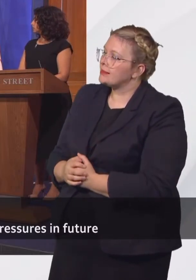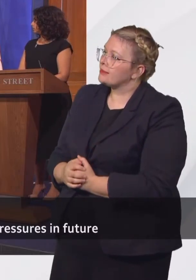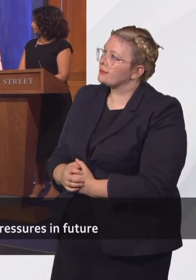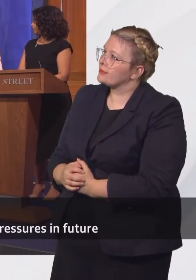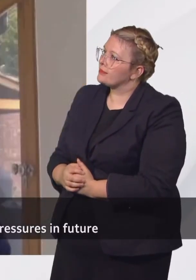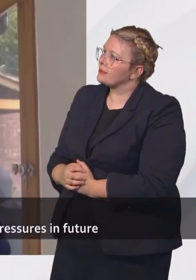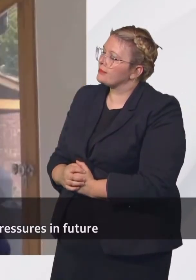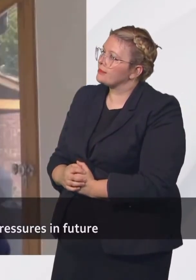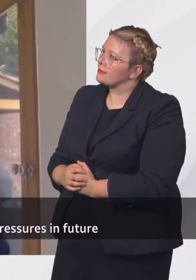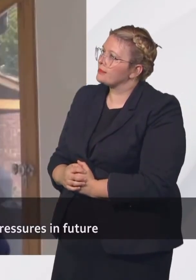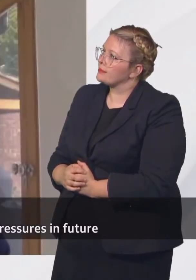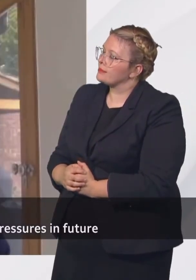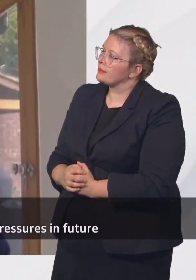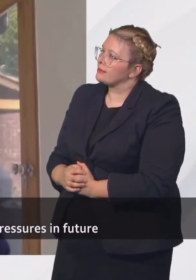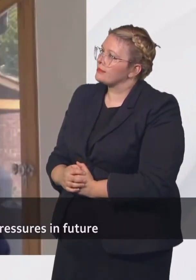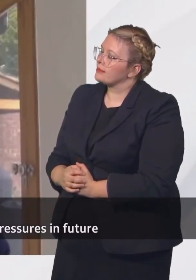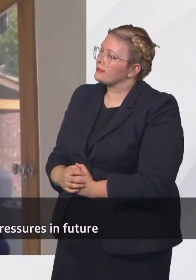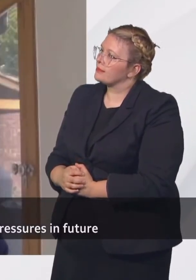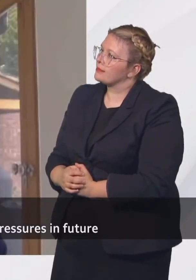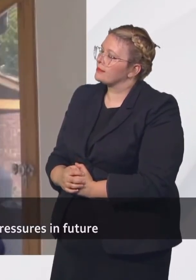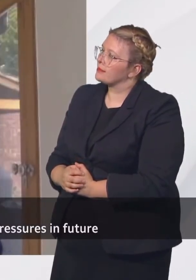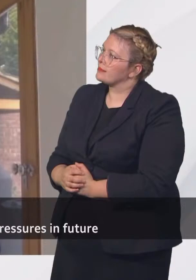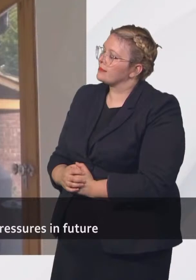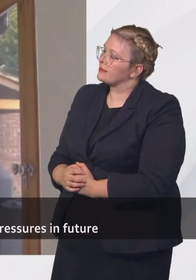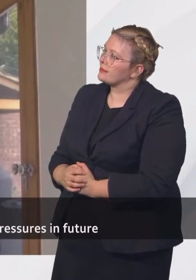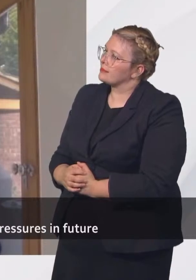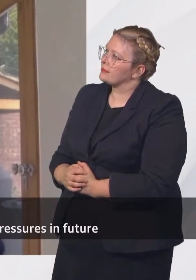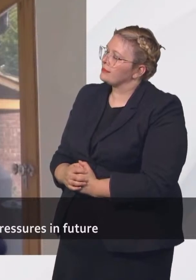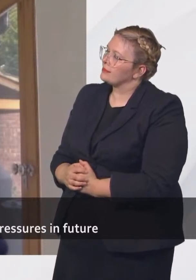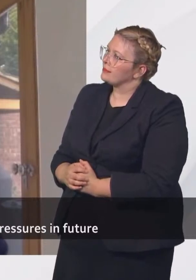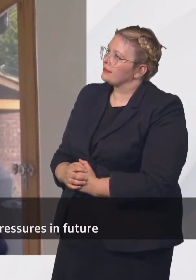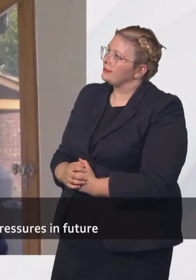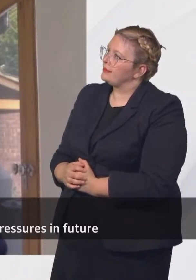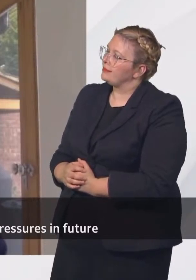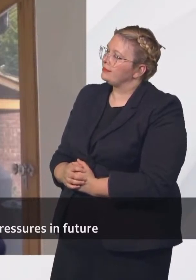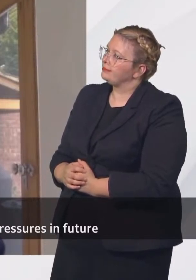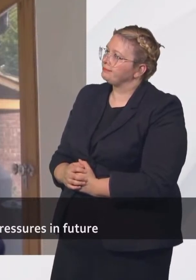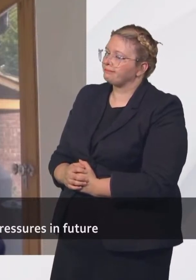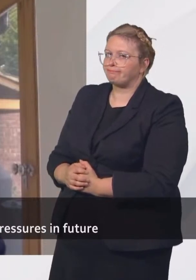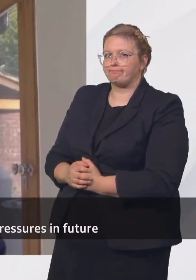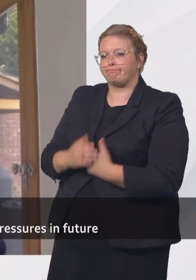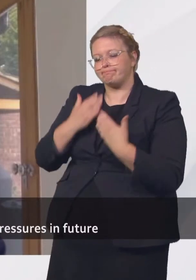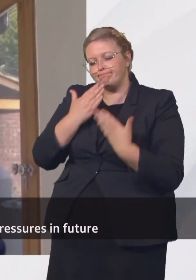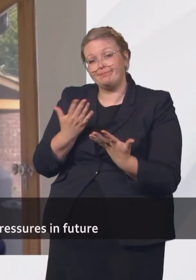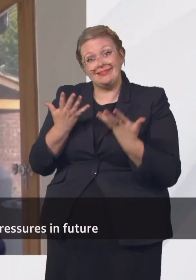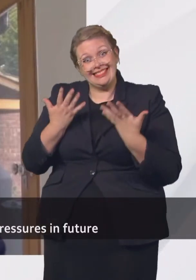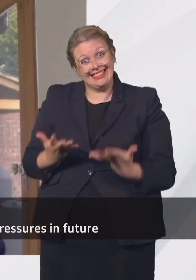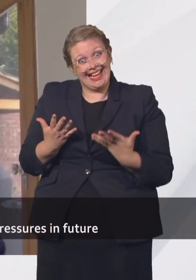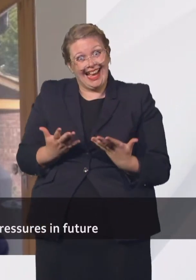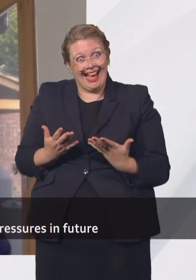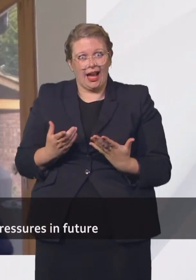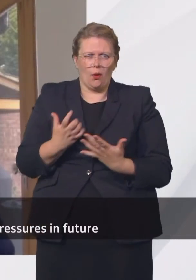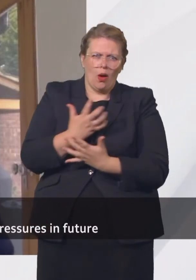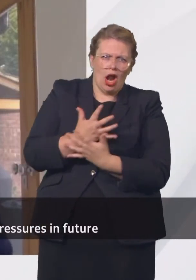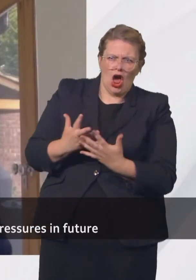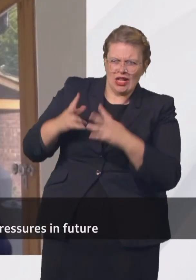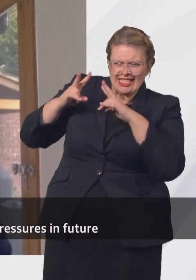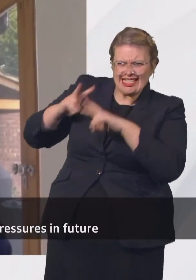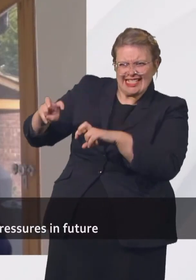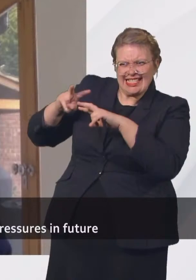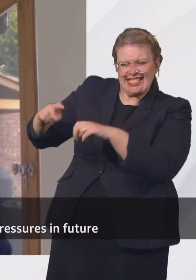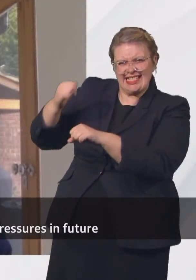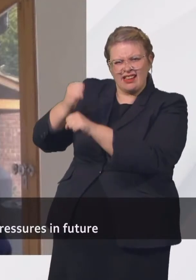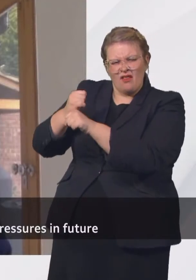Thank you, Secretary of State. We've got various inquiries now into lobbying and leaks and loans, but what we haven't got is